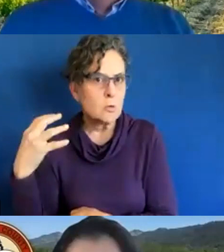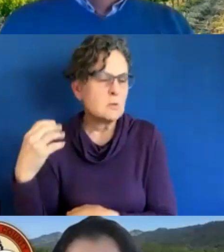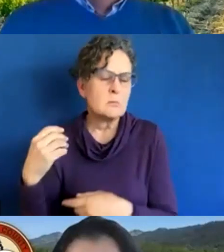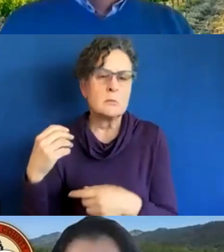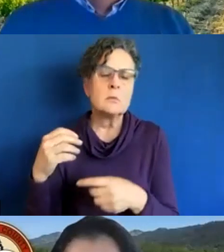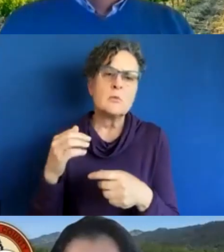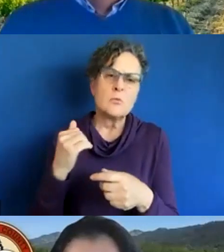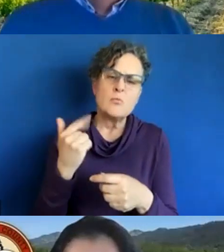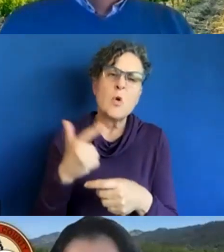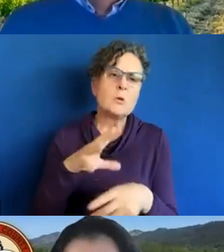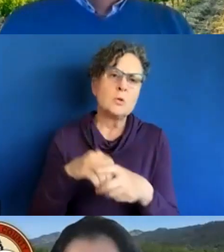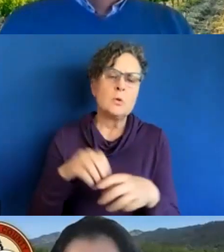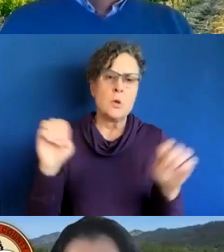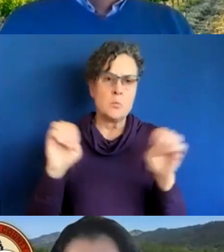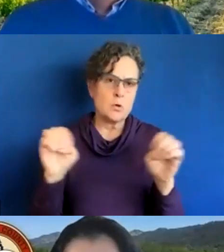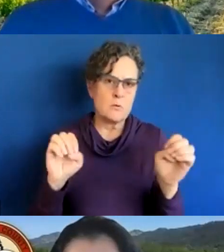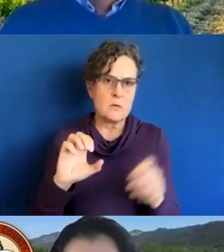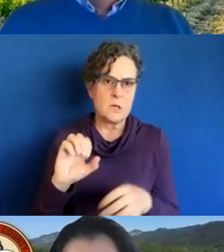emergency shelter location like this.